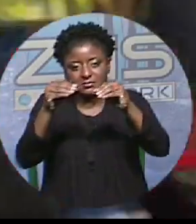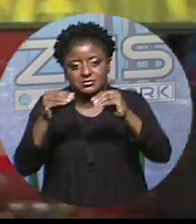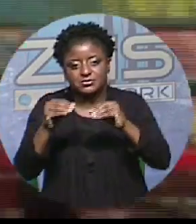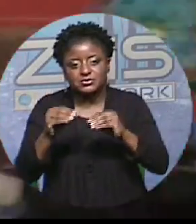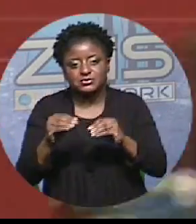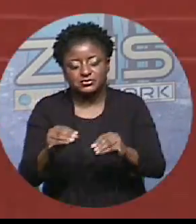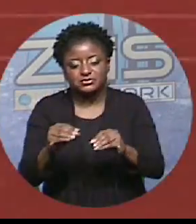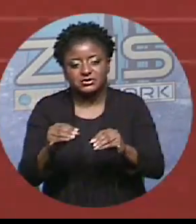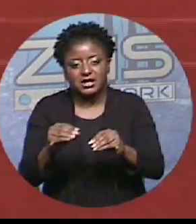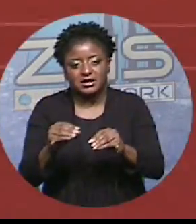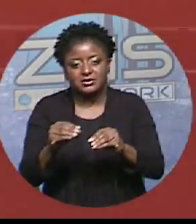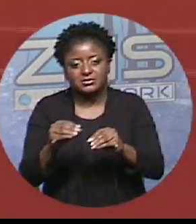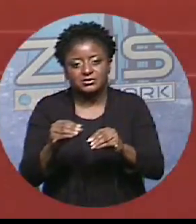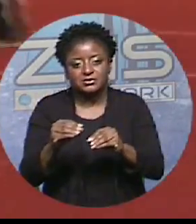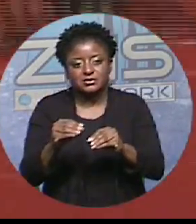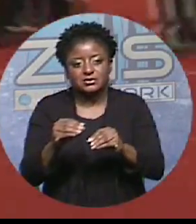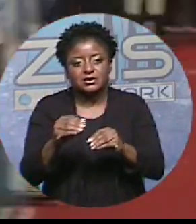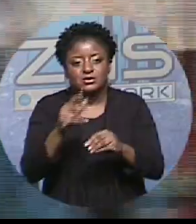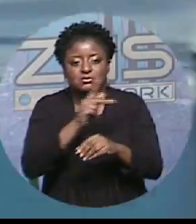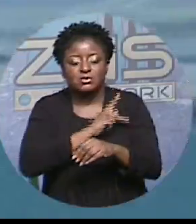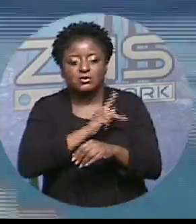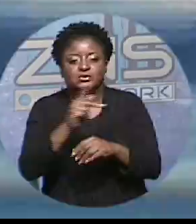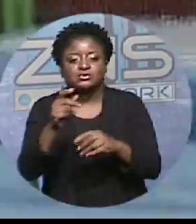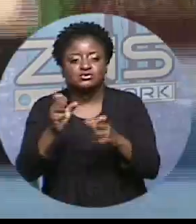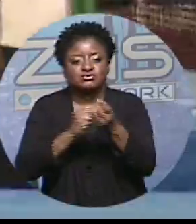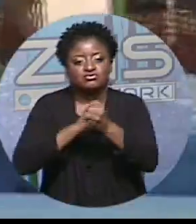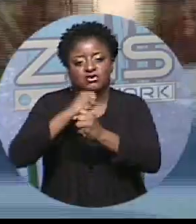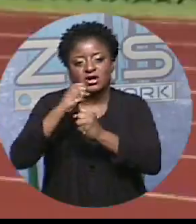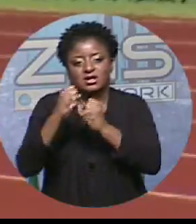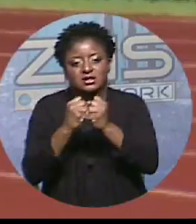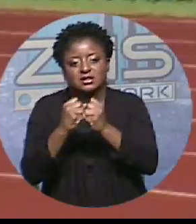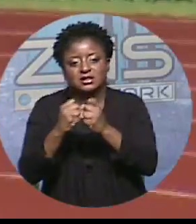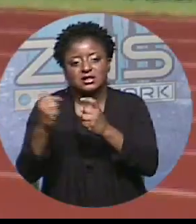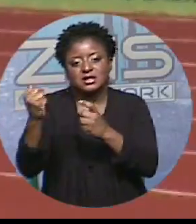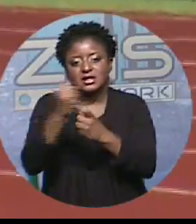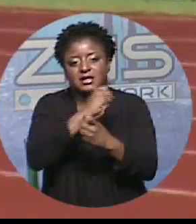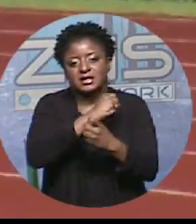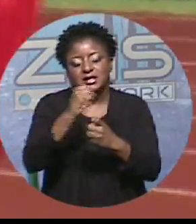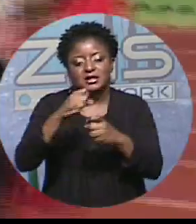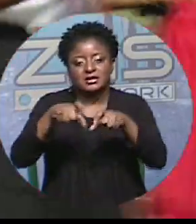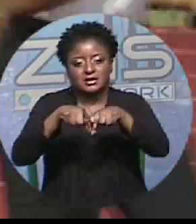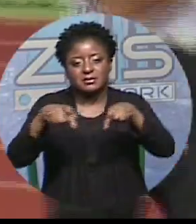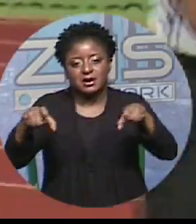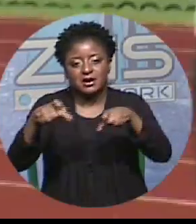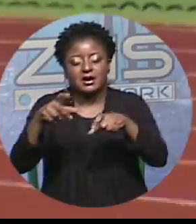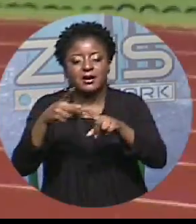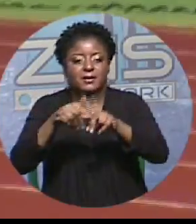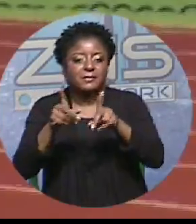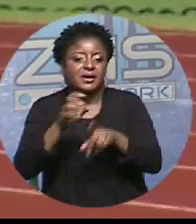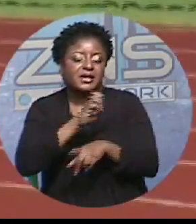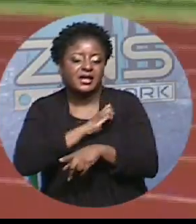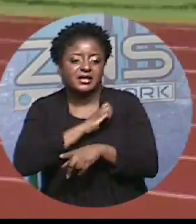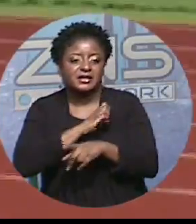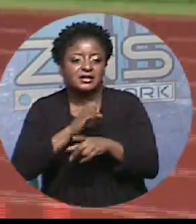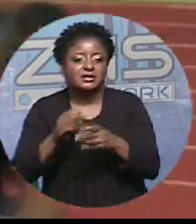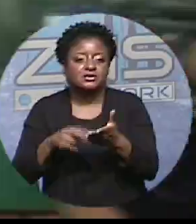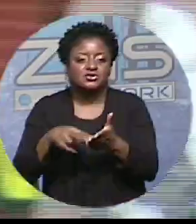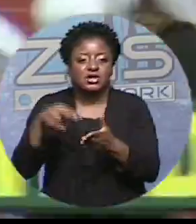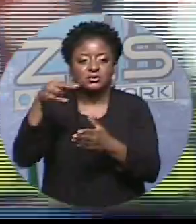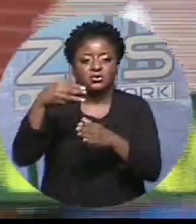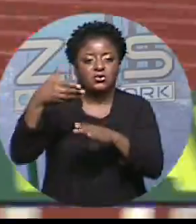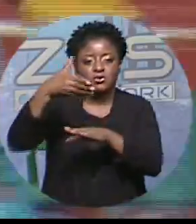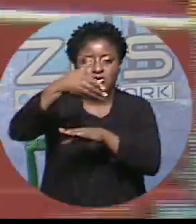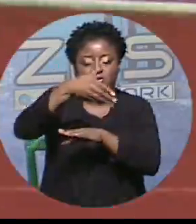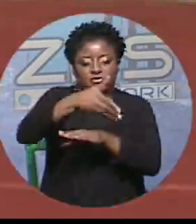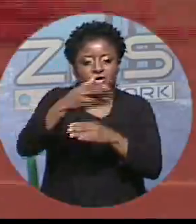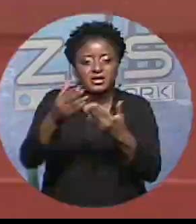Romes struggled once again, his trail leg knocking the bar down, but Etienne soared over the height with ease to win the event. Well,